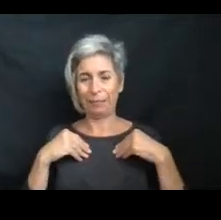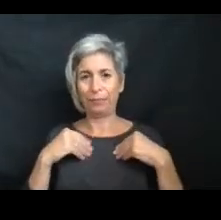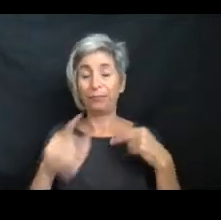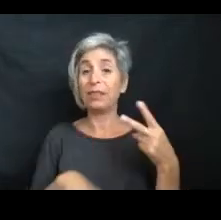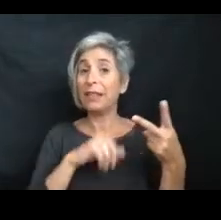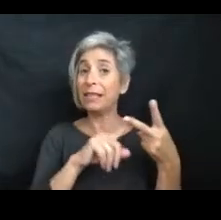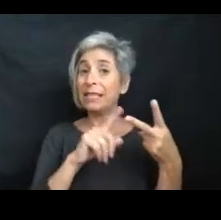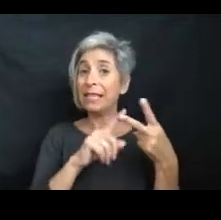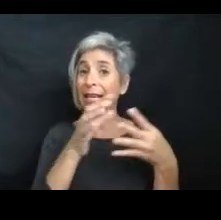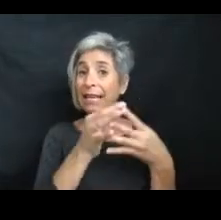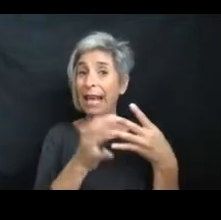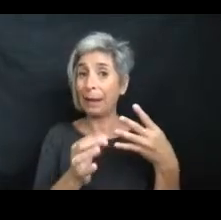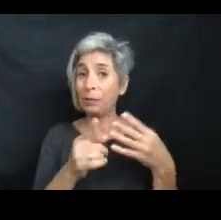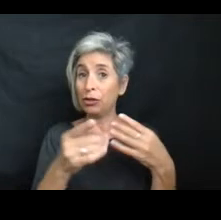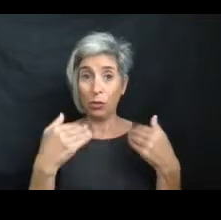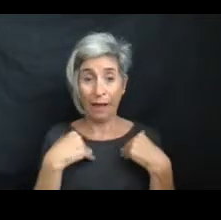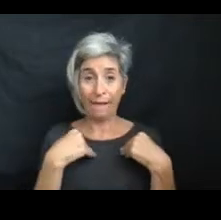have. So